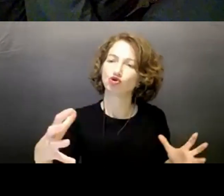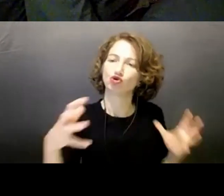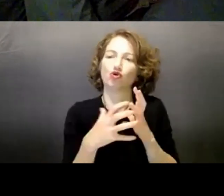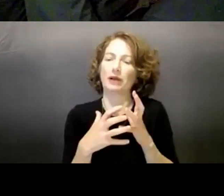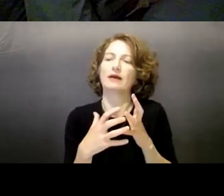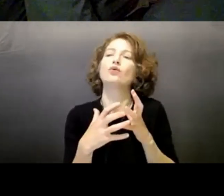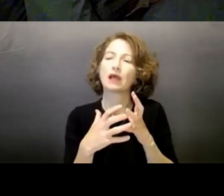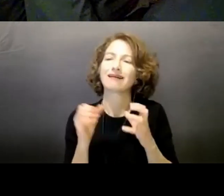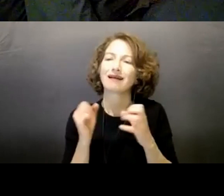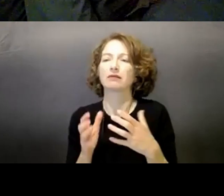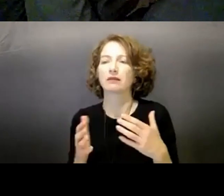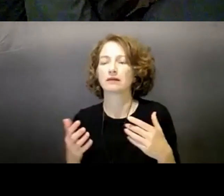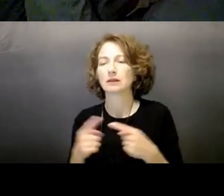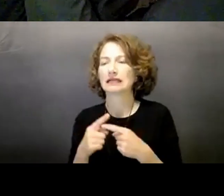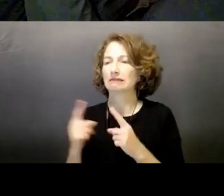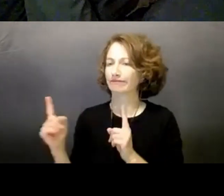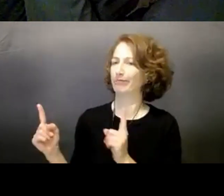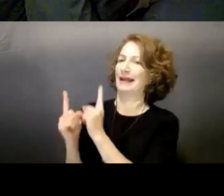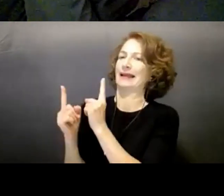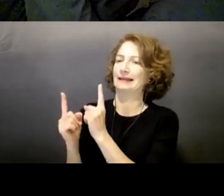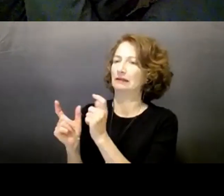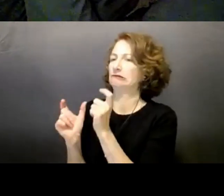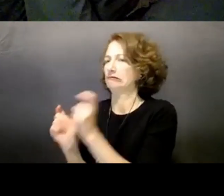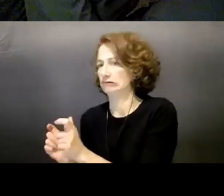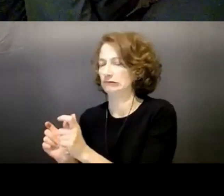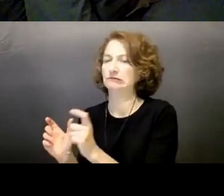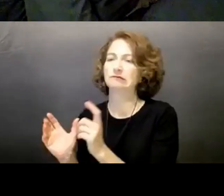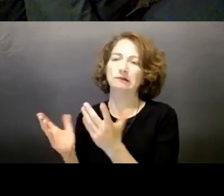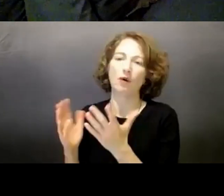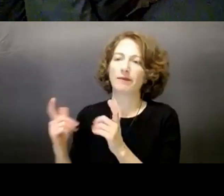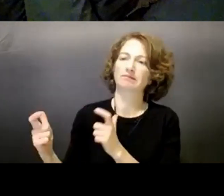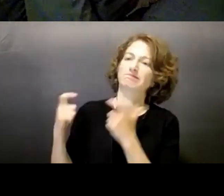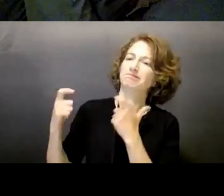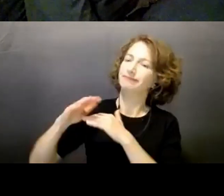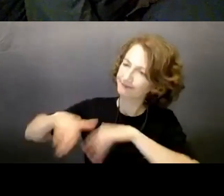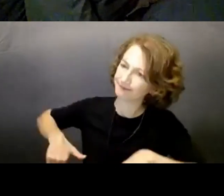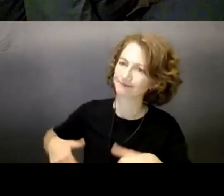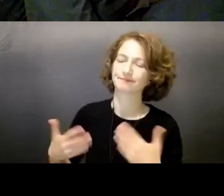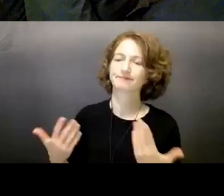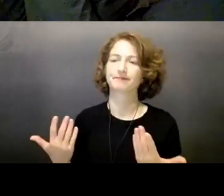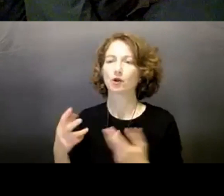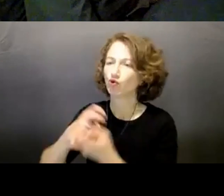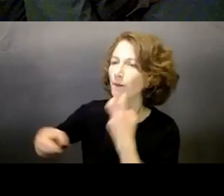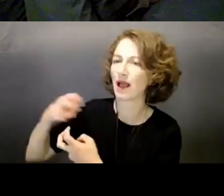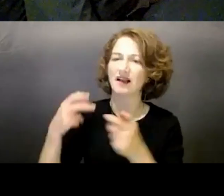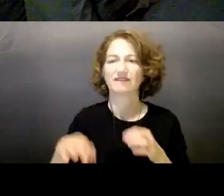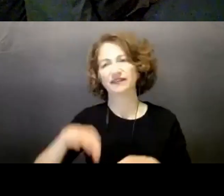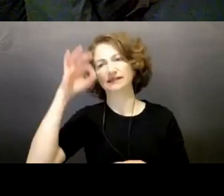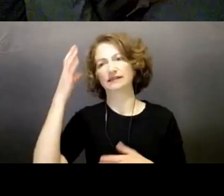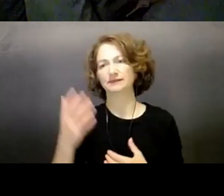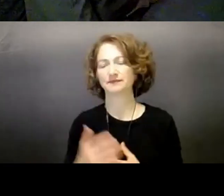so that we actually can find a way to deal with